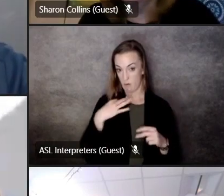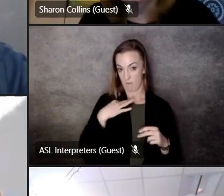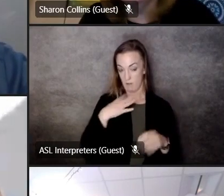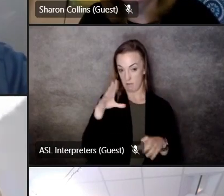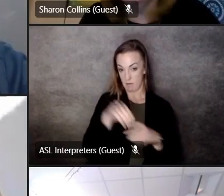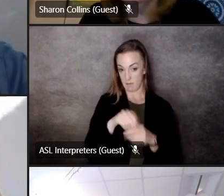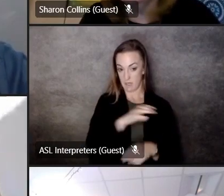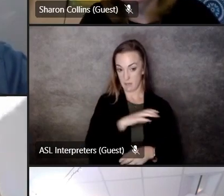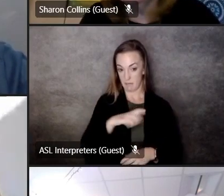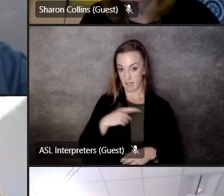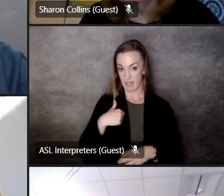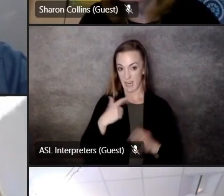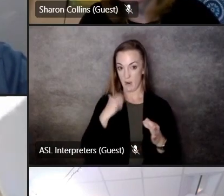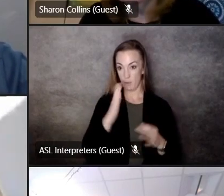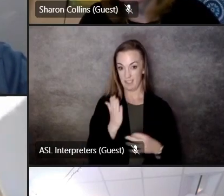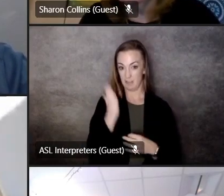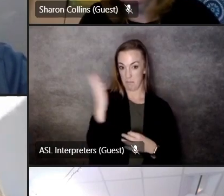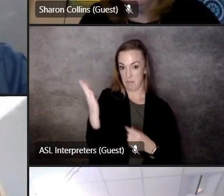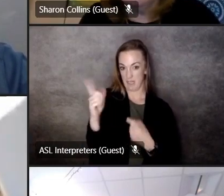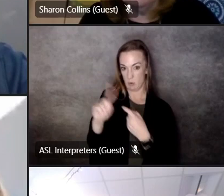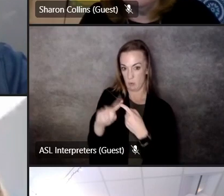her. She needed it today.